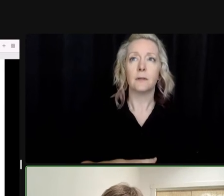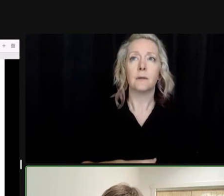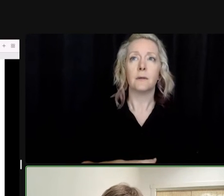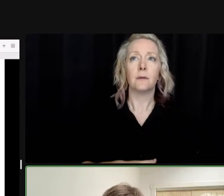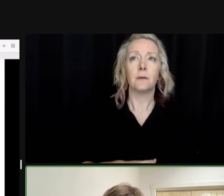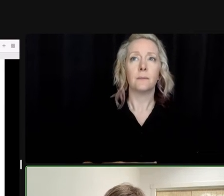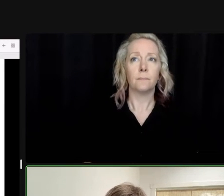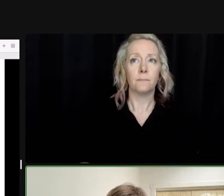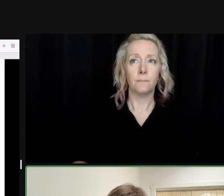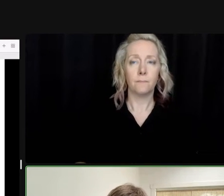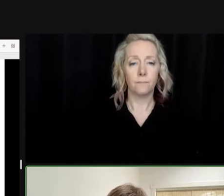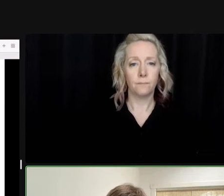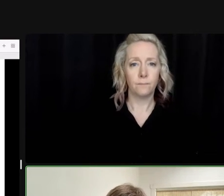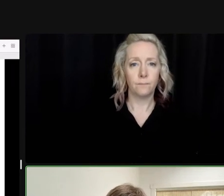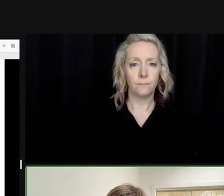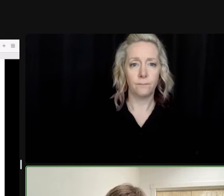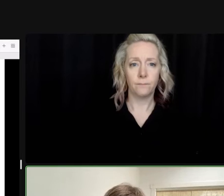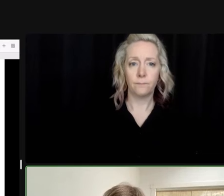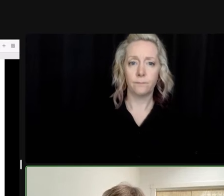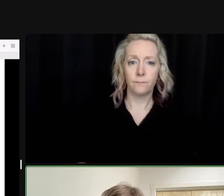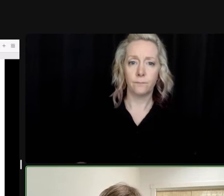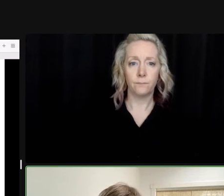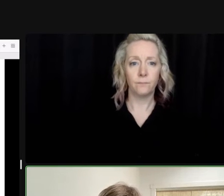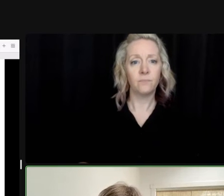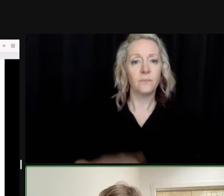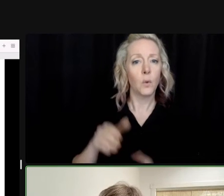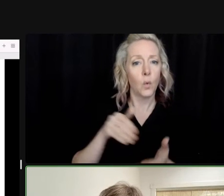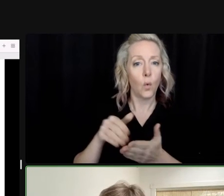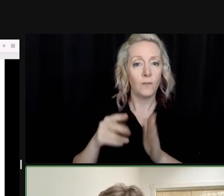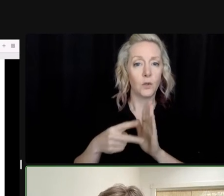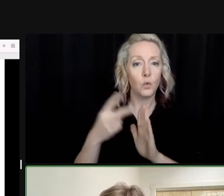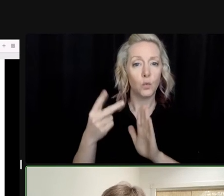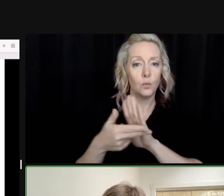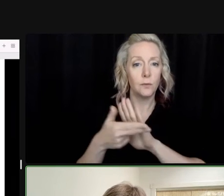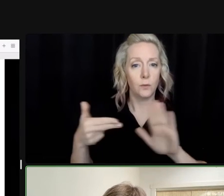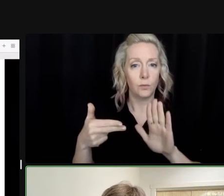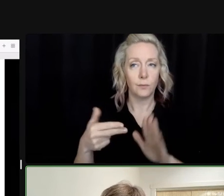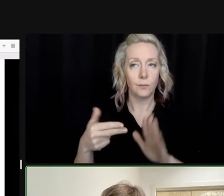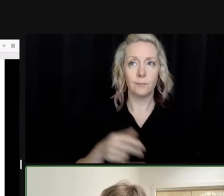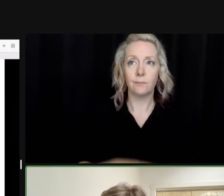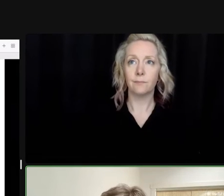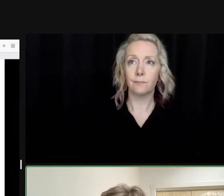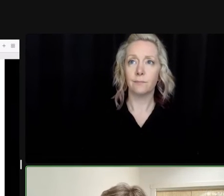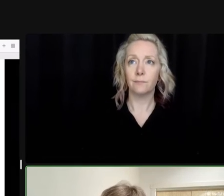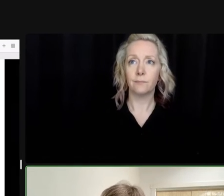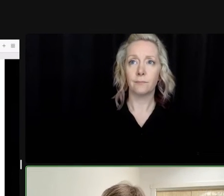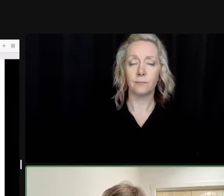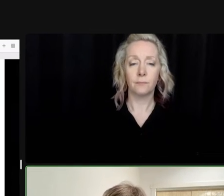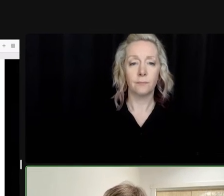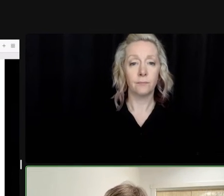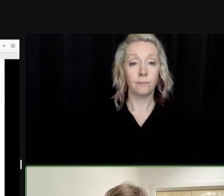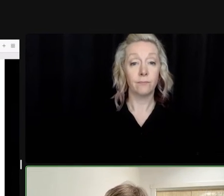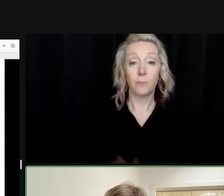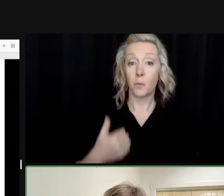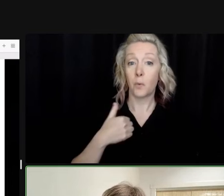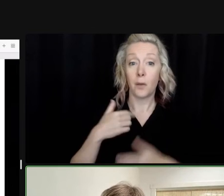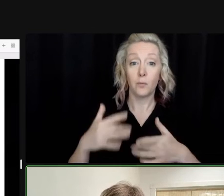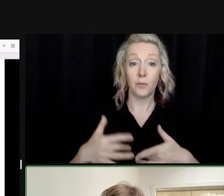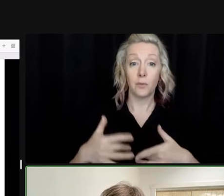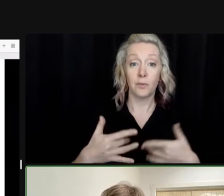Charge may also have a dual diagnosis of autism. So I was really pleased